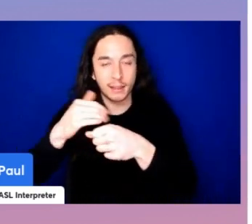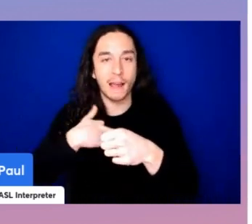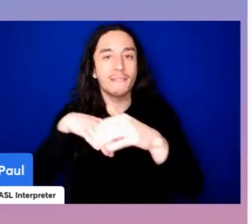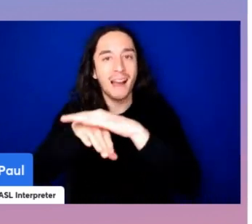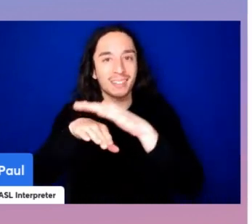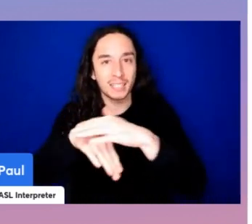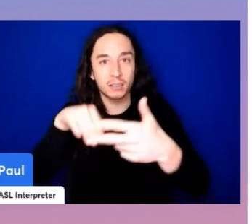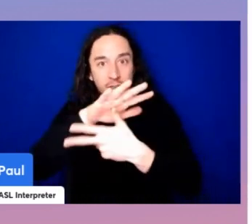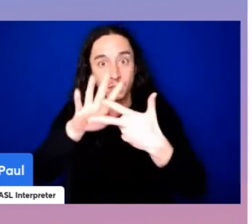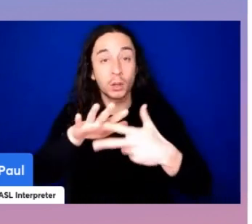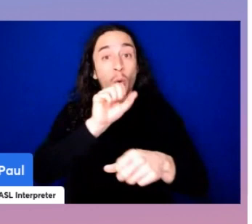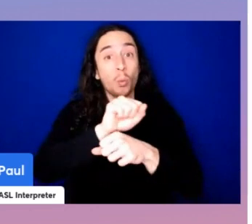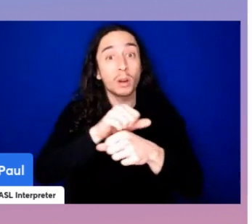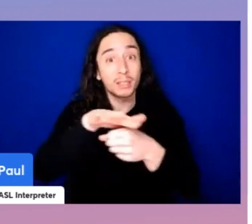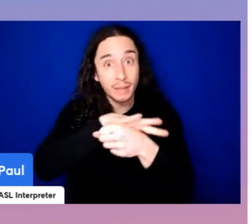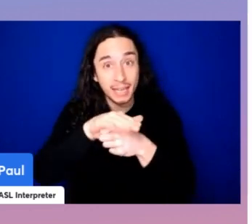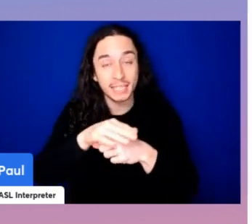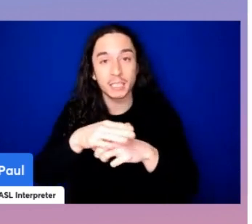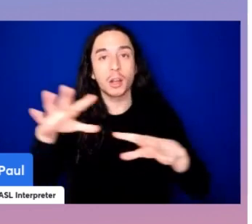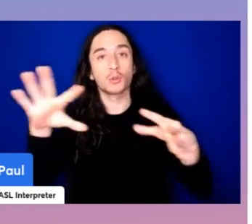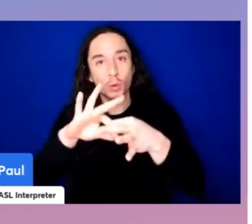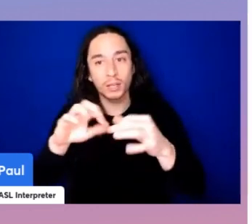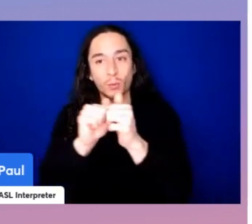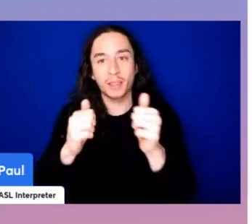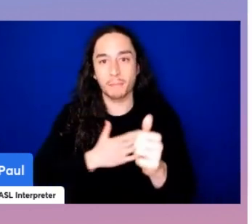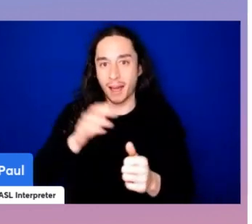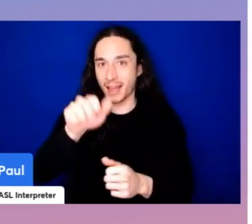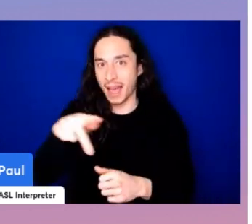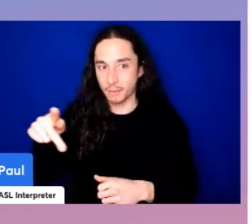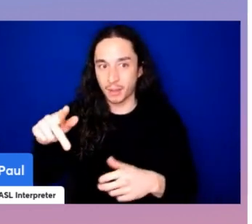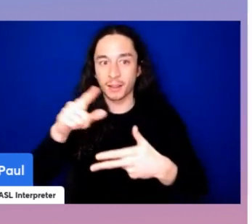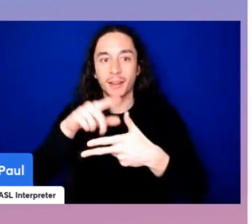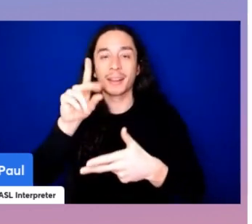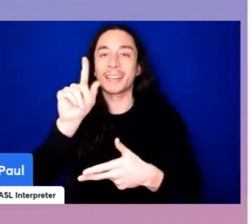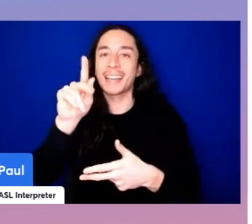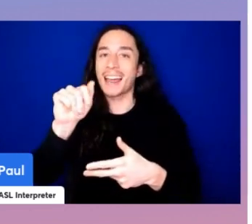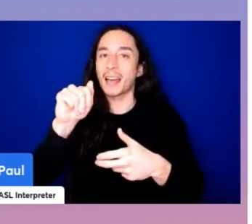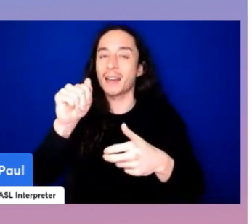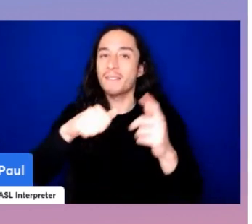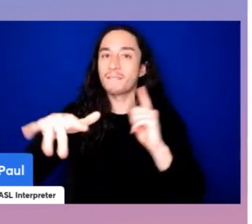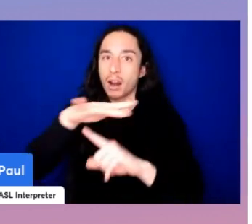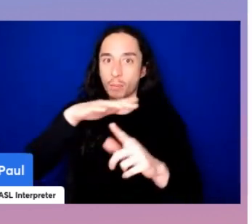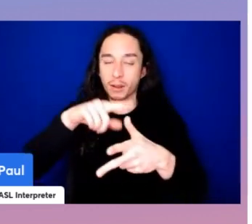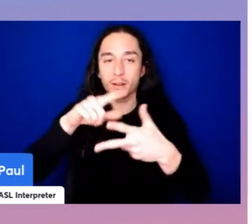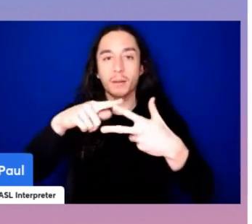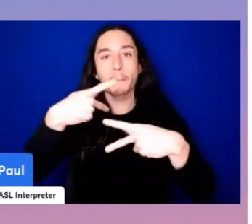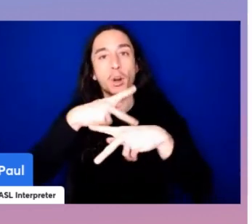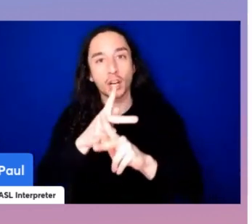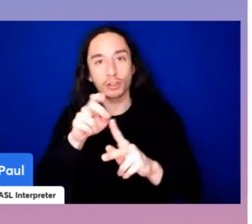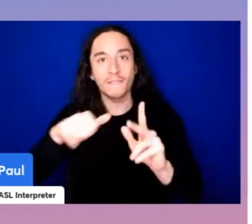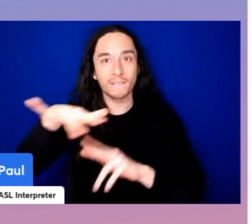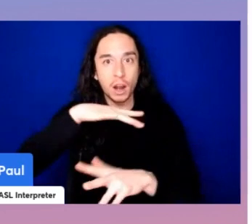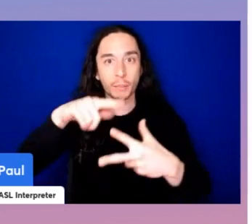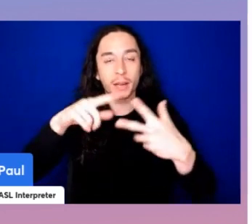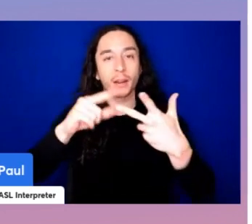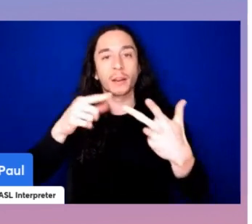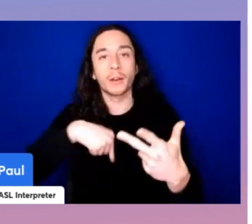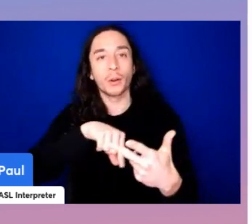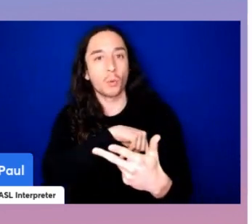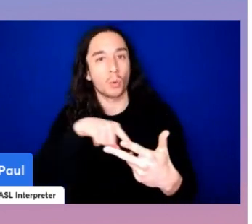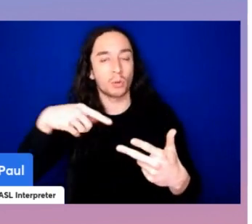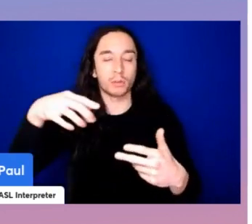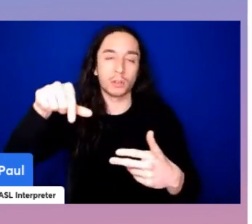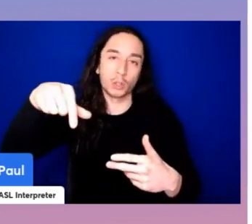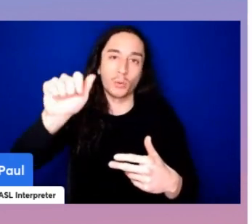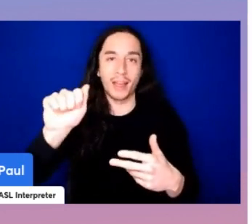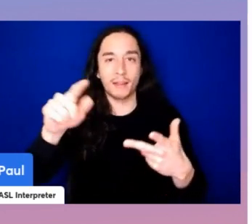workspaces associated with my application. We have a dev environment, a production environment, a QA environment. Now, if